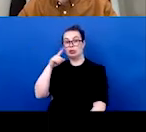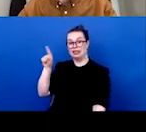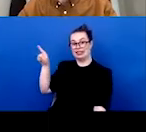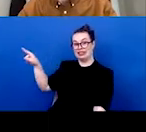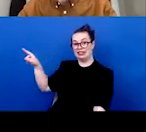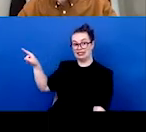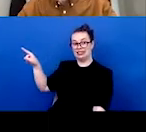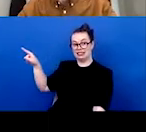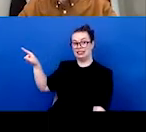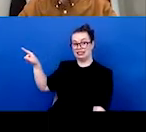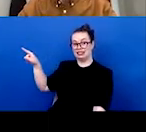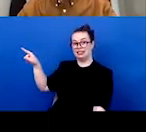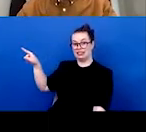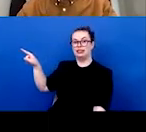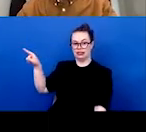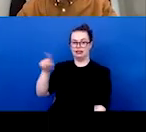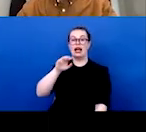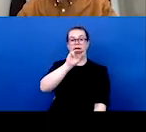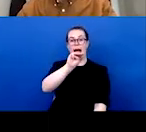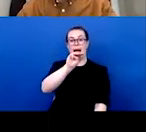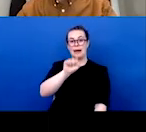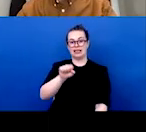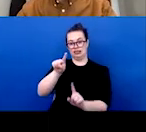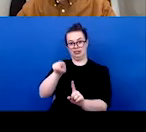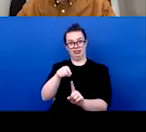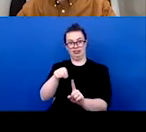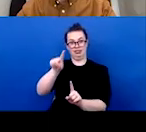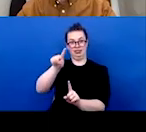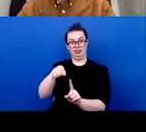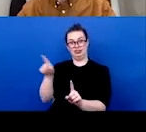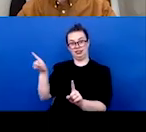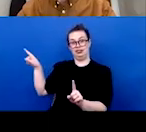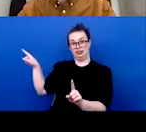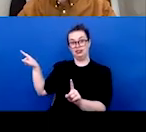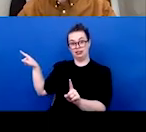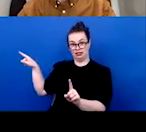here between M and S. And this kind of interaction is